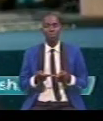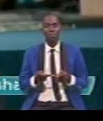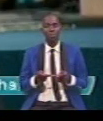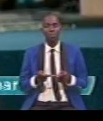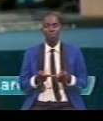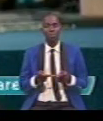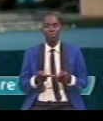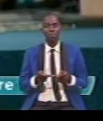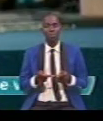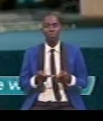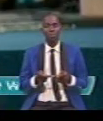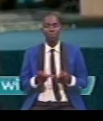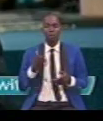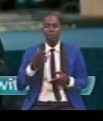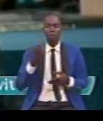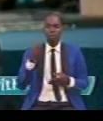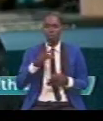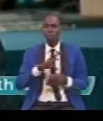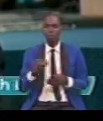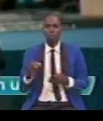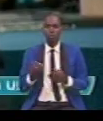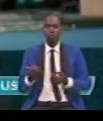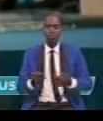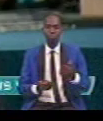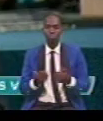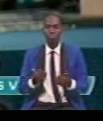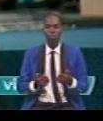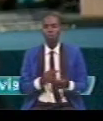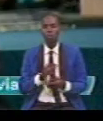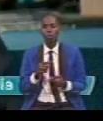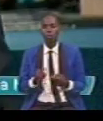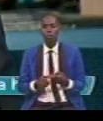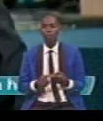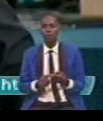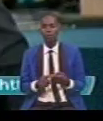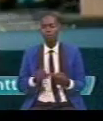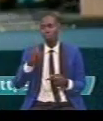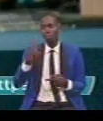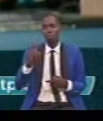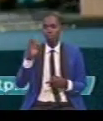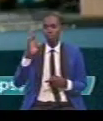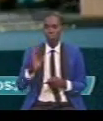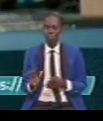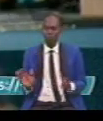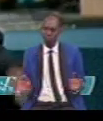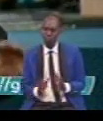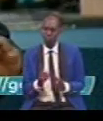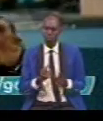we had no transport. So my pastor persuaded me to